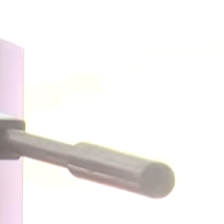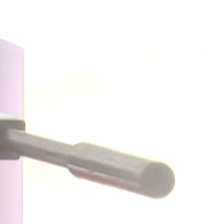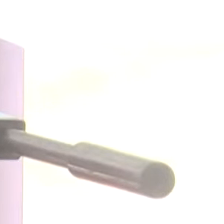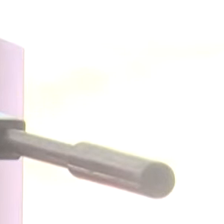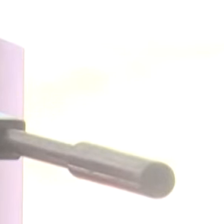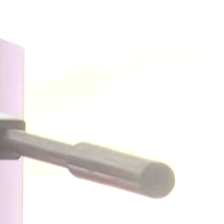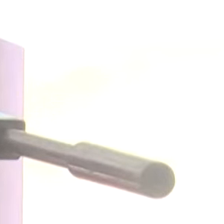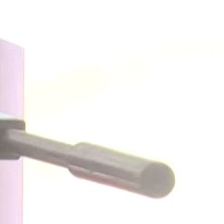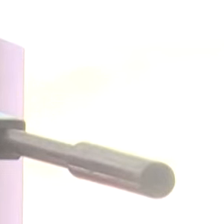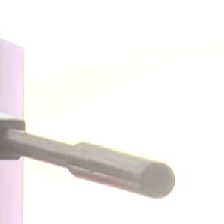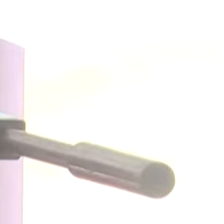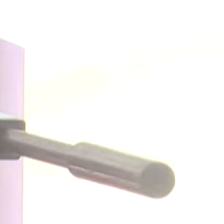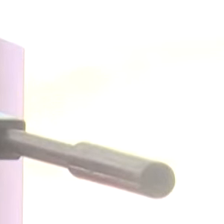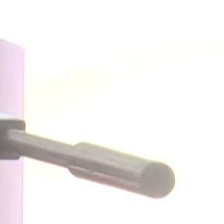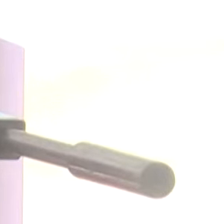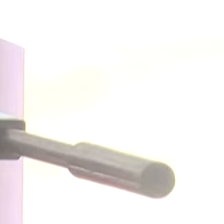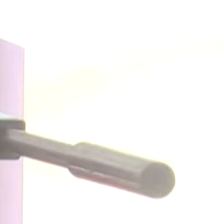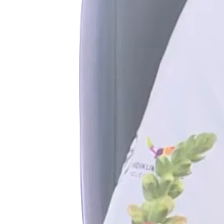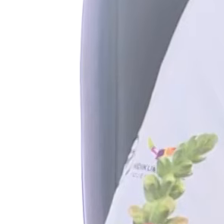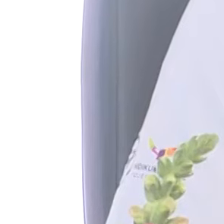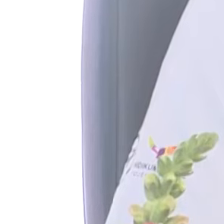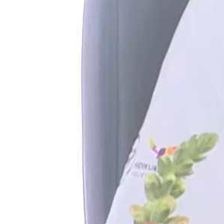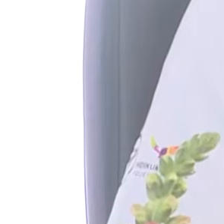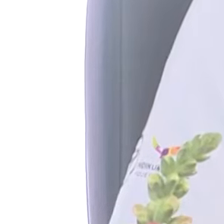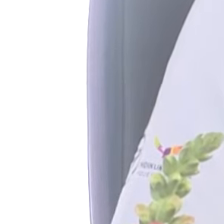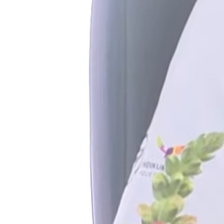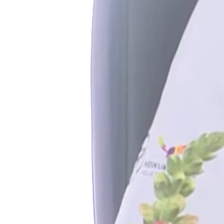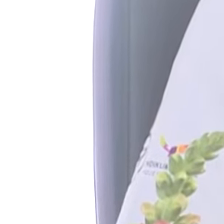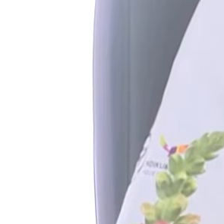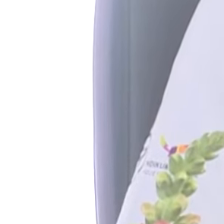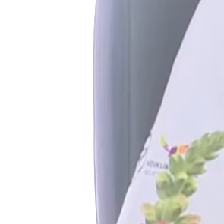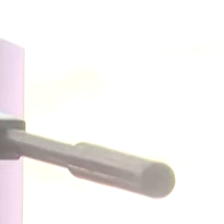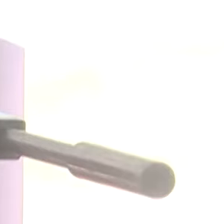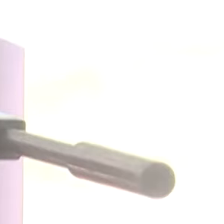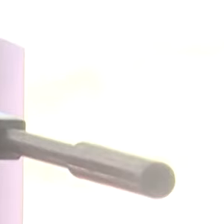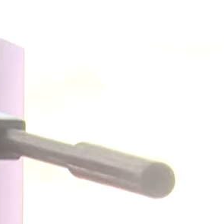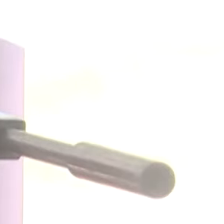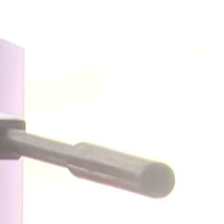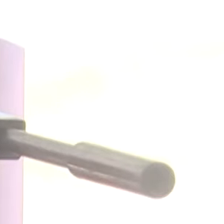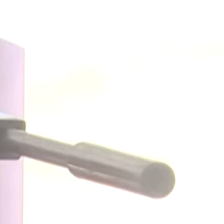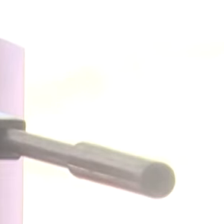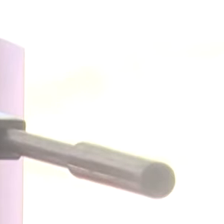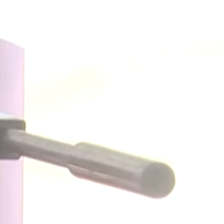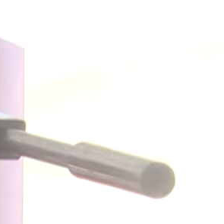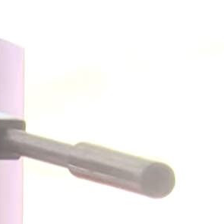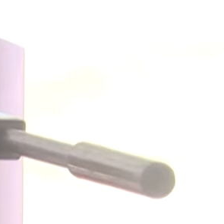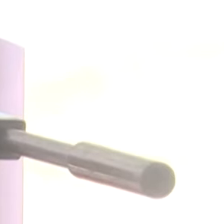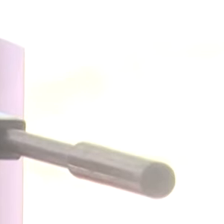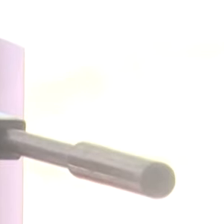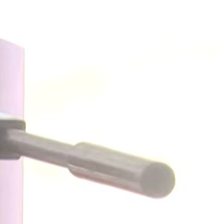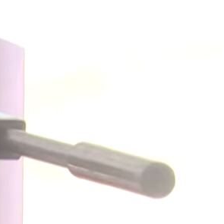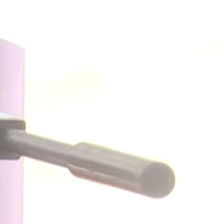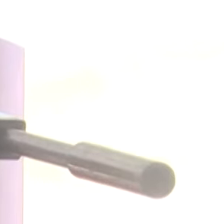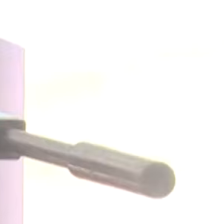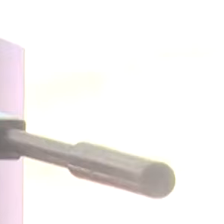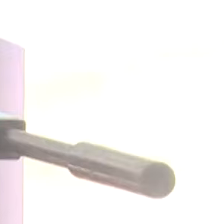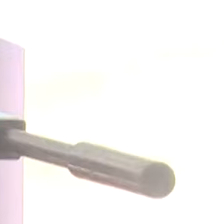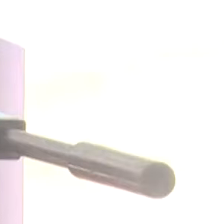strengthen the capacity of the government of Zambia and civil society organizations to